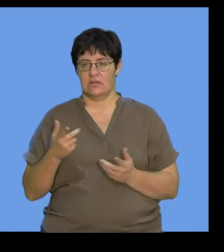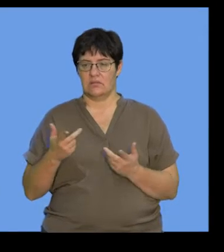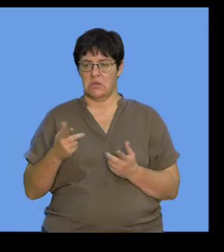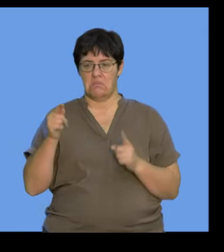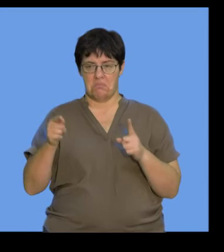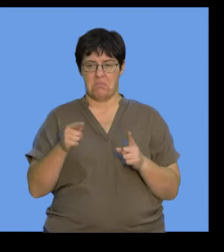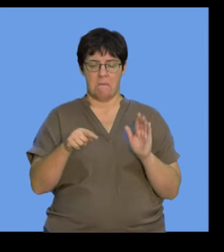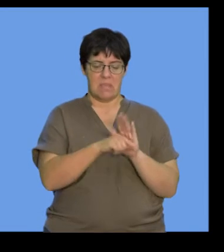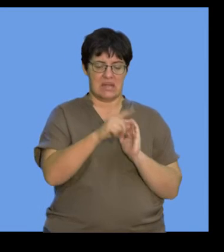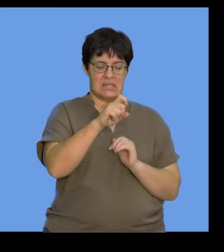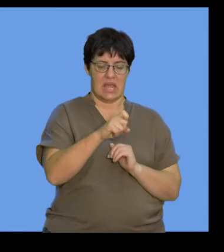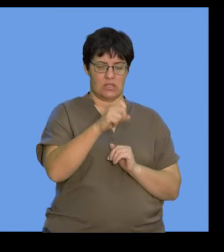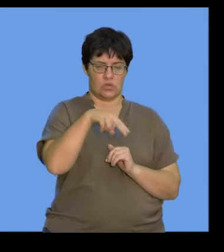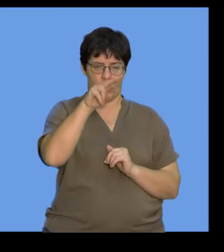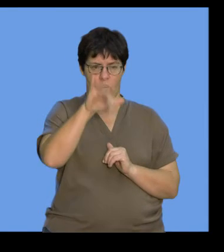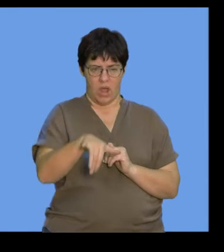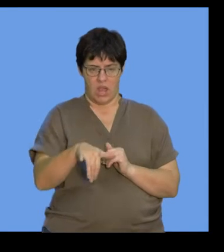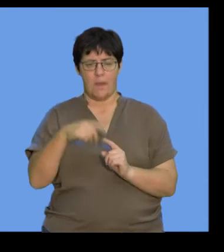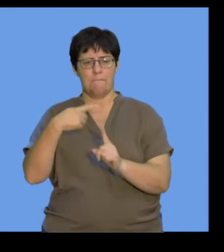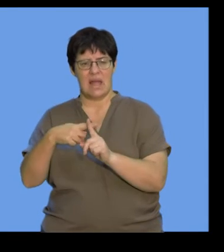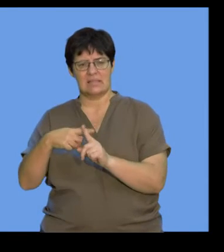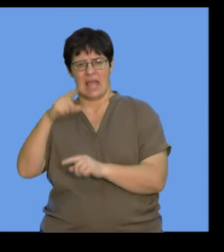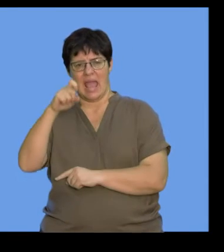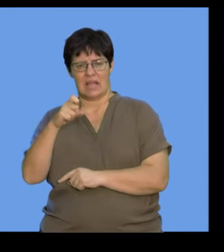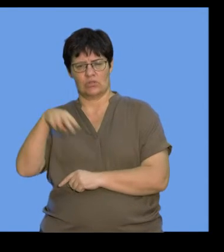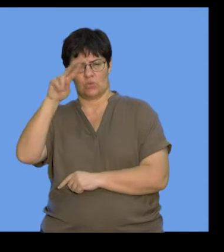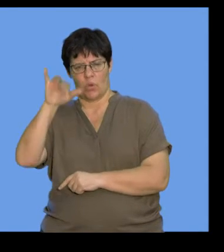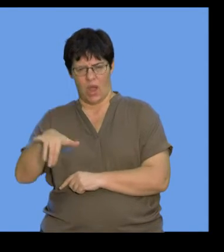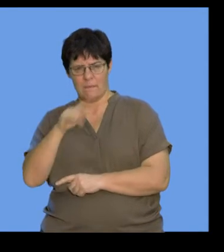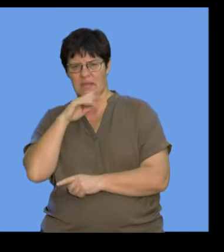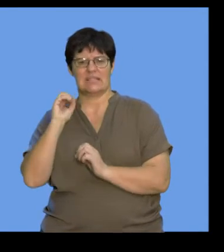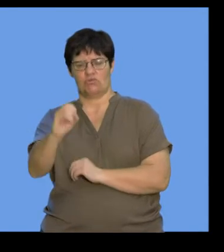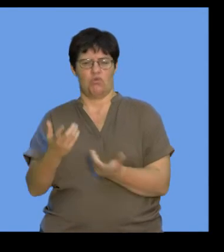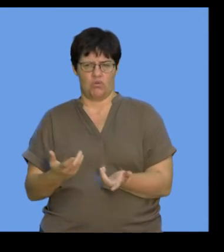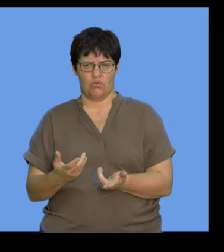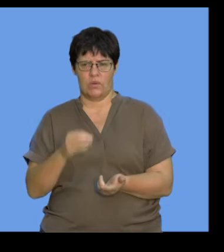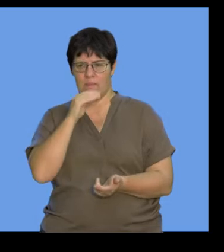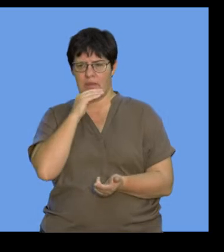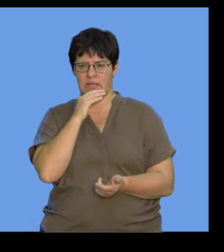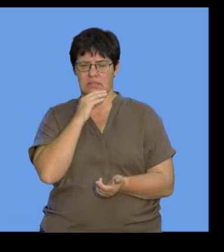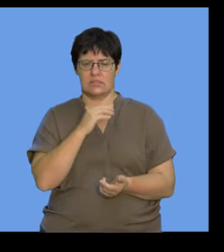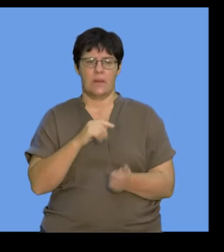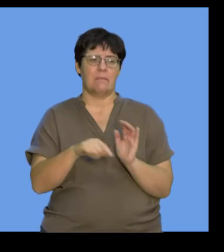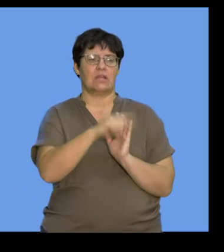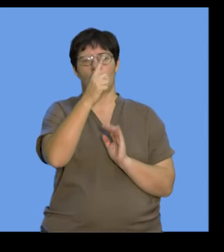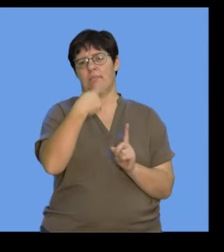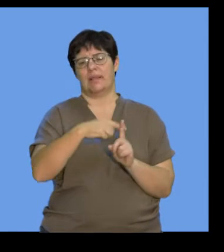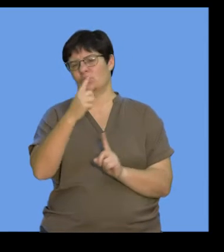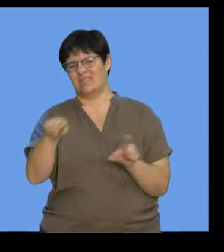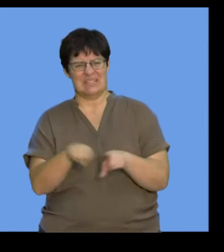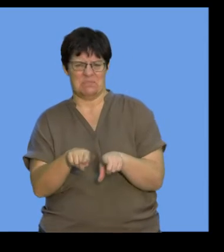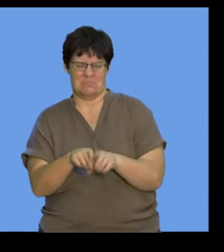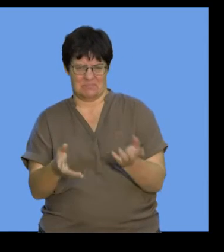y plus x squared y, which then gives me 0, because it is the same as me saying